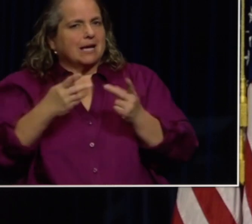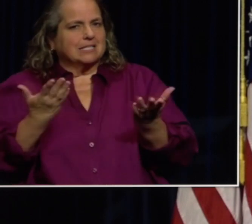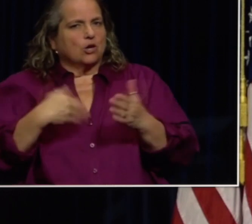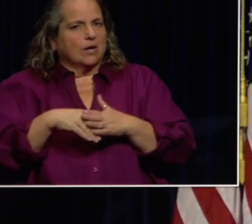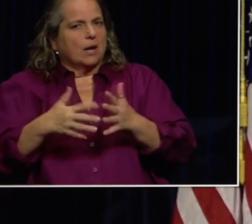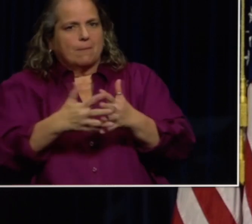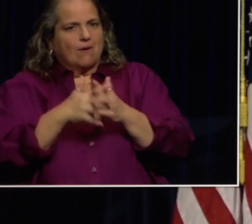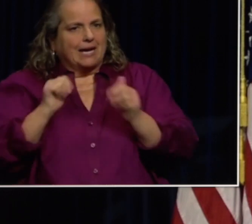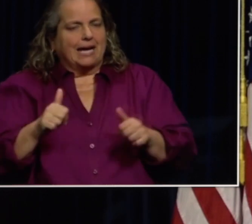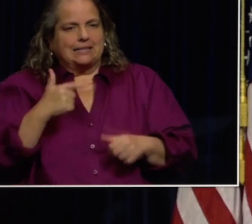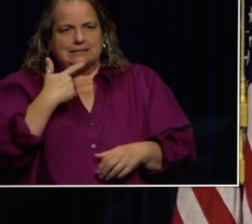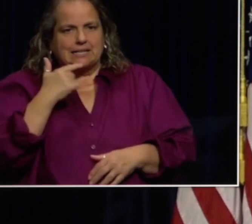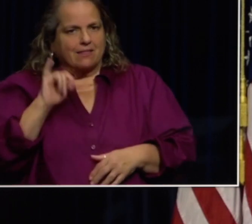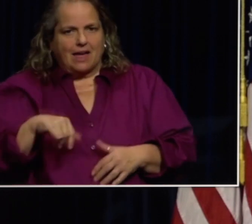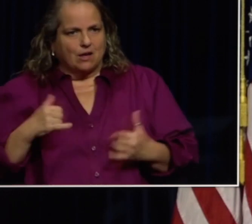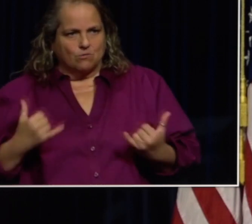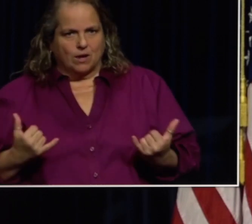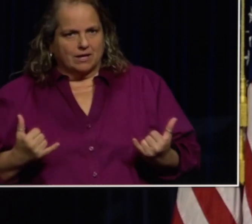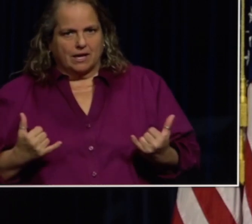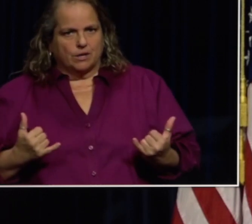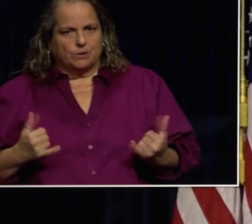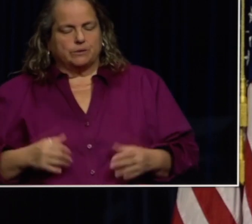now.